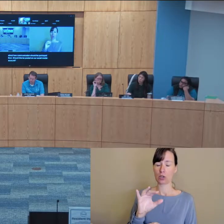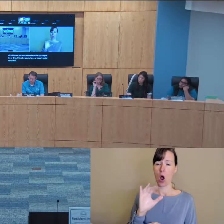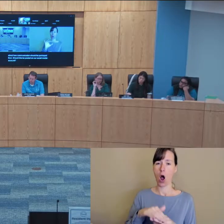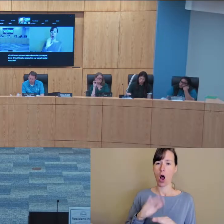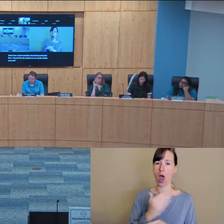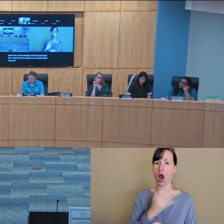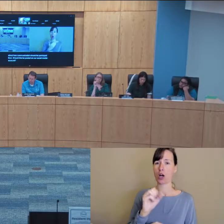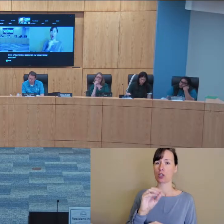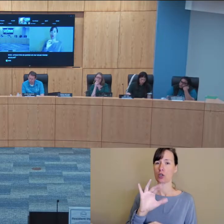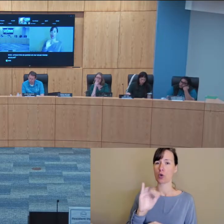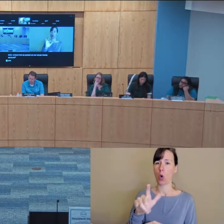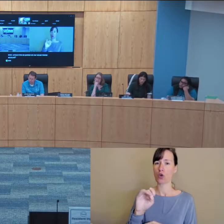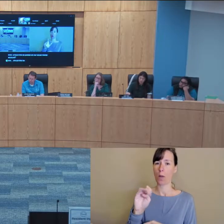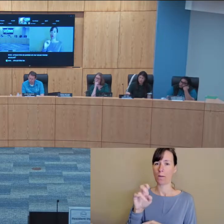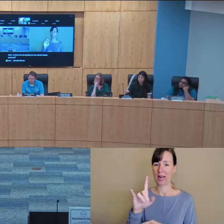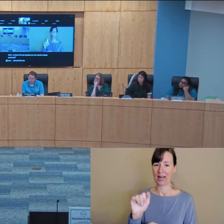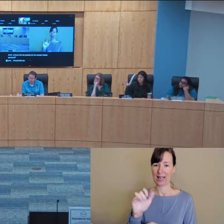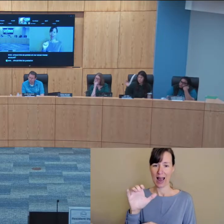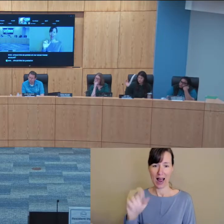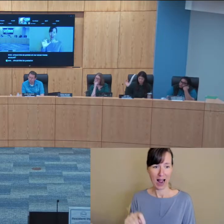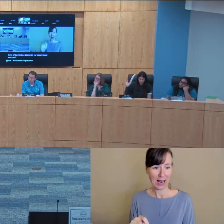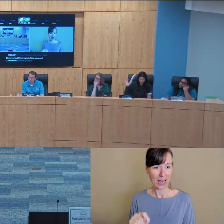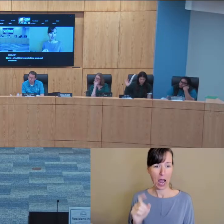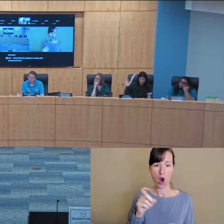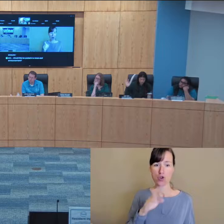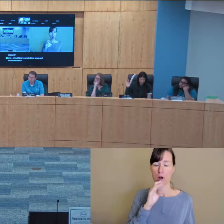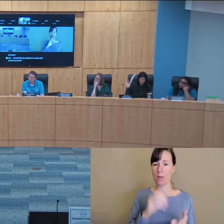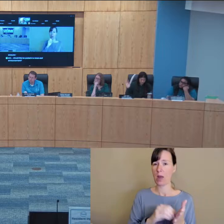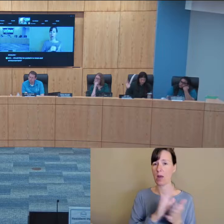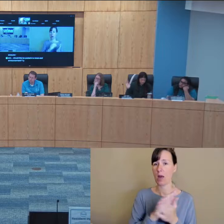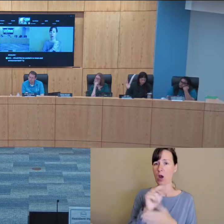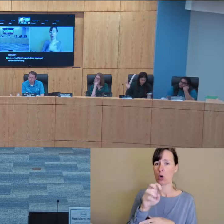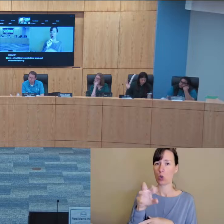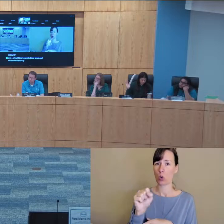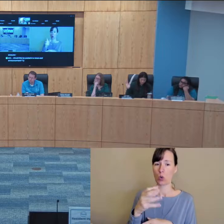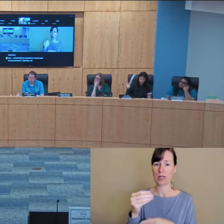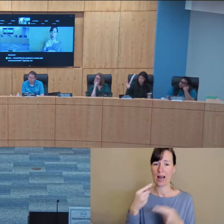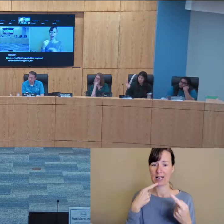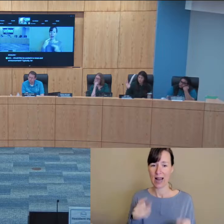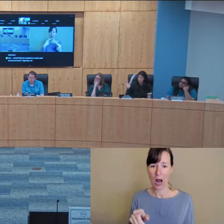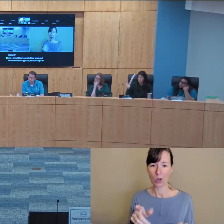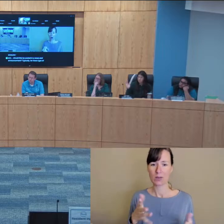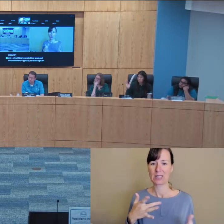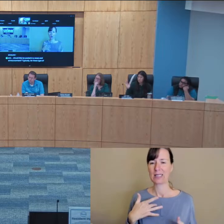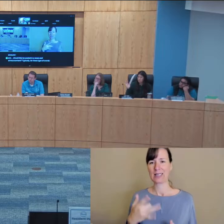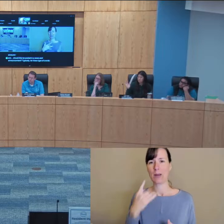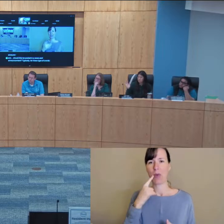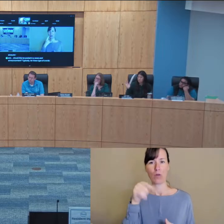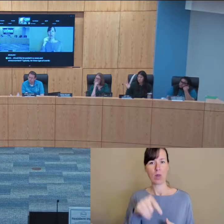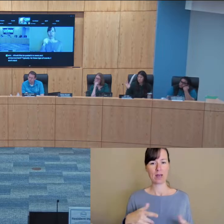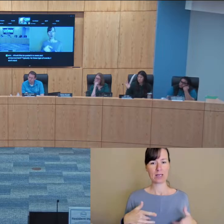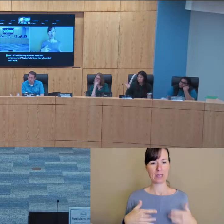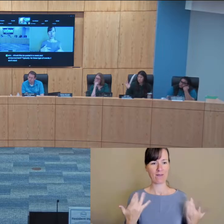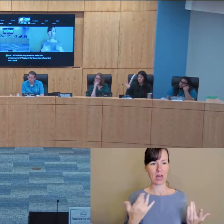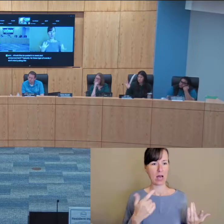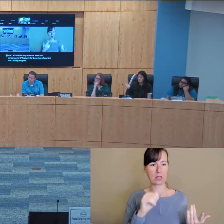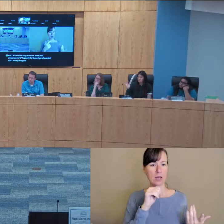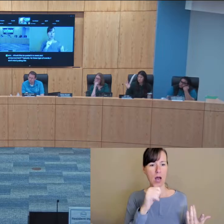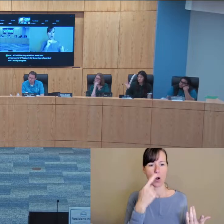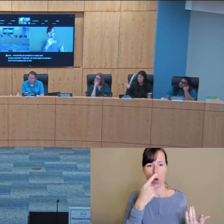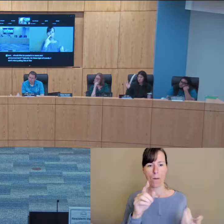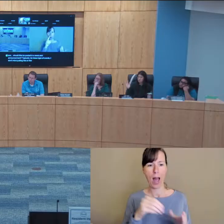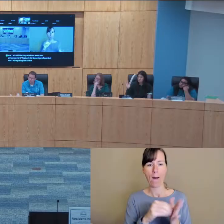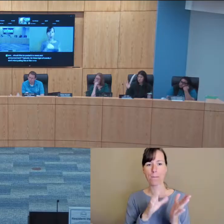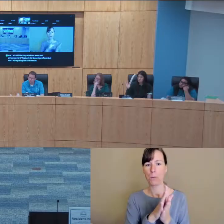Or should this be posted in a news and announcement? Typically for these type of events, I don't mind putting this on the news